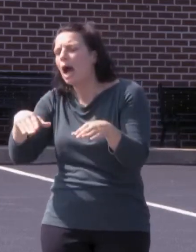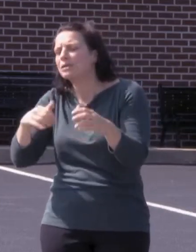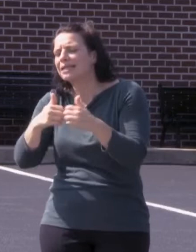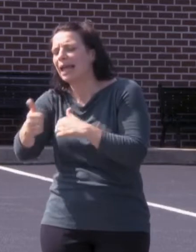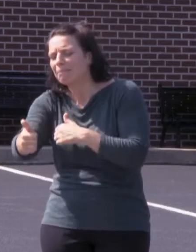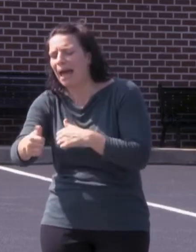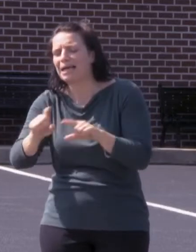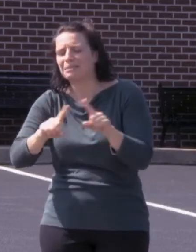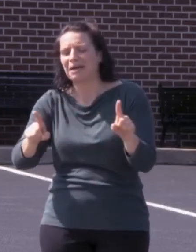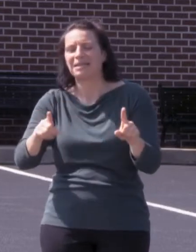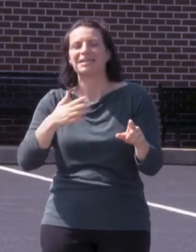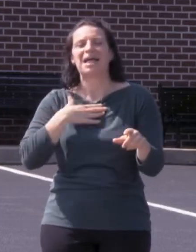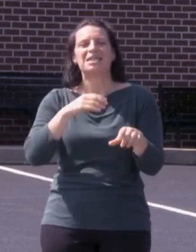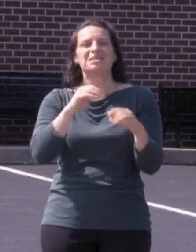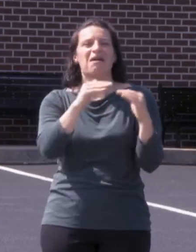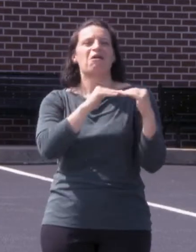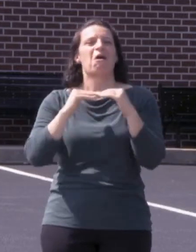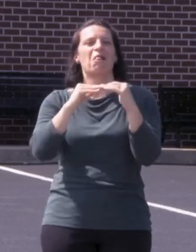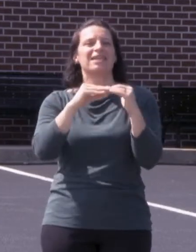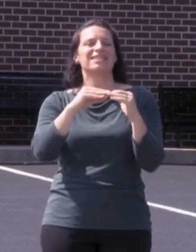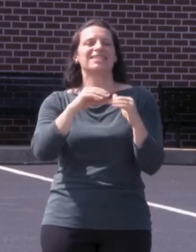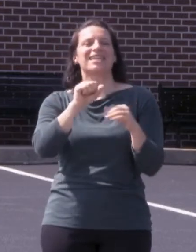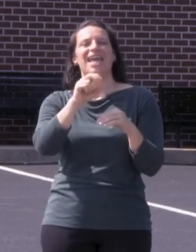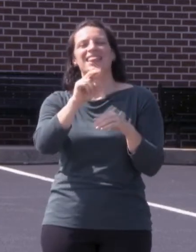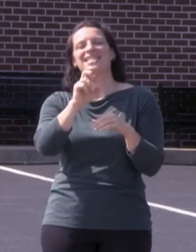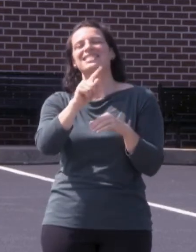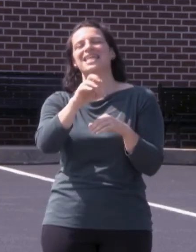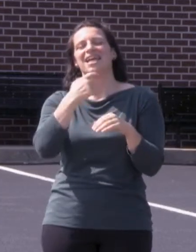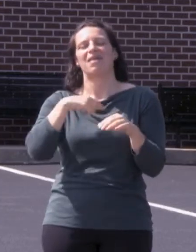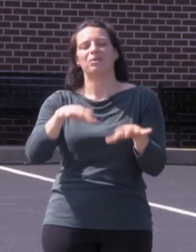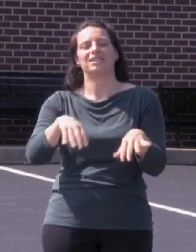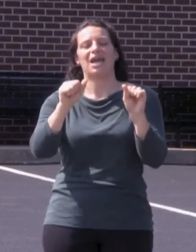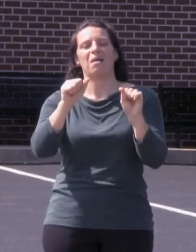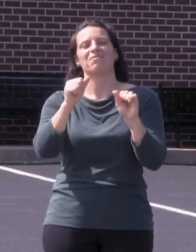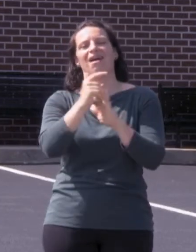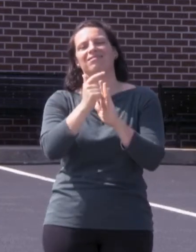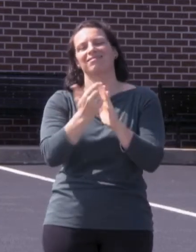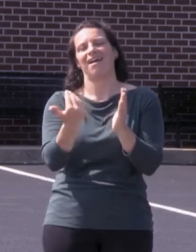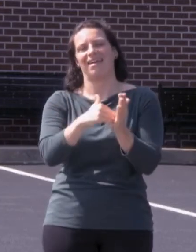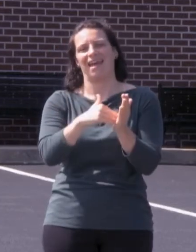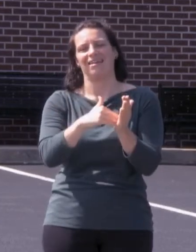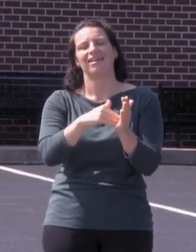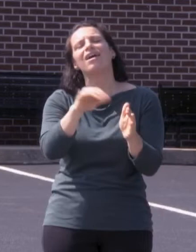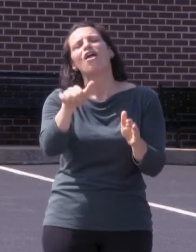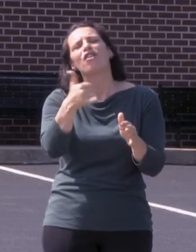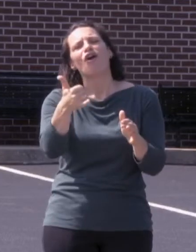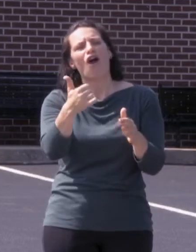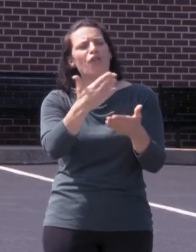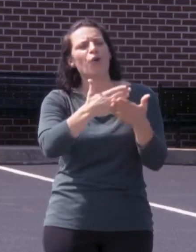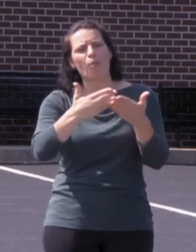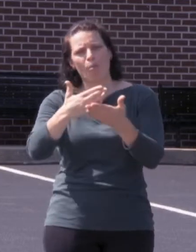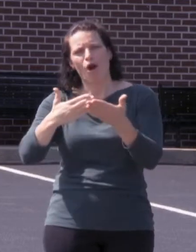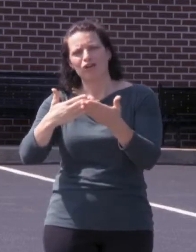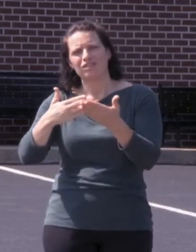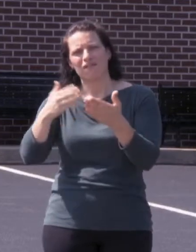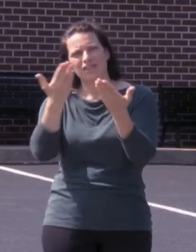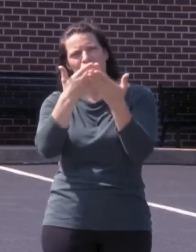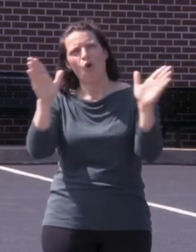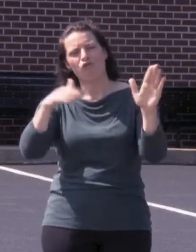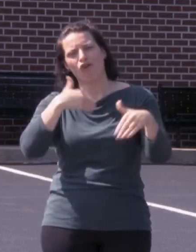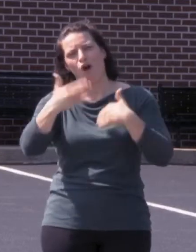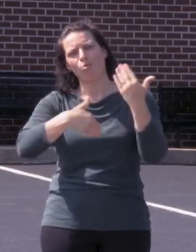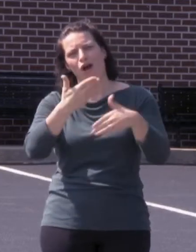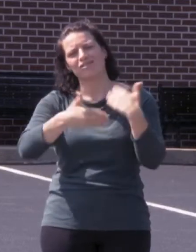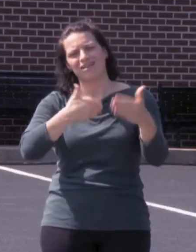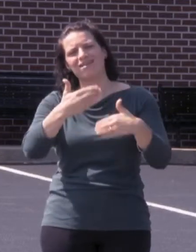ask my colleagues in the Senate to make sure we take up that legislation again. And there are other components of this overall process